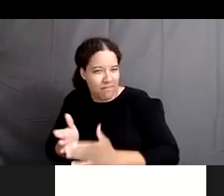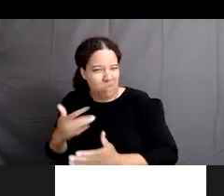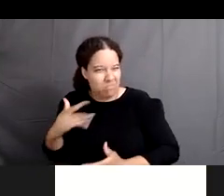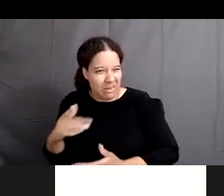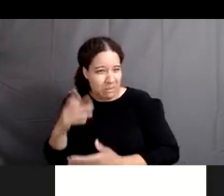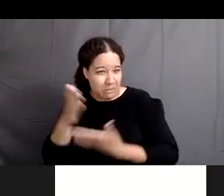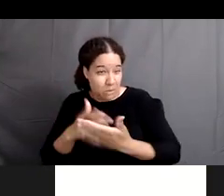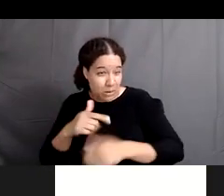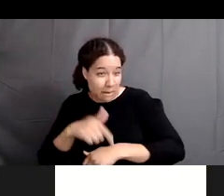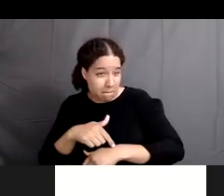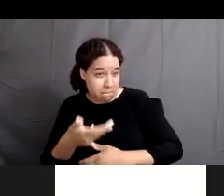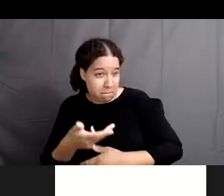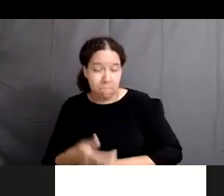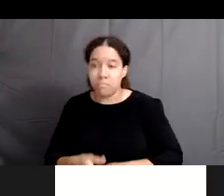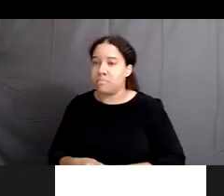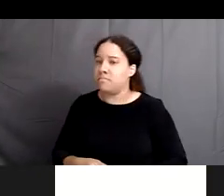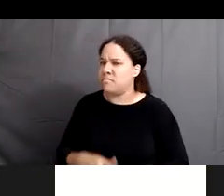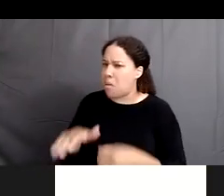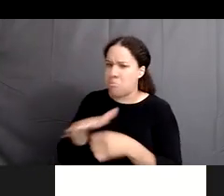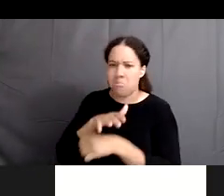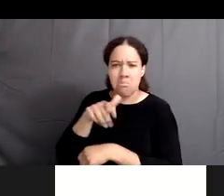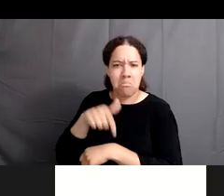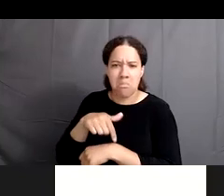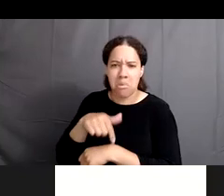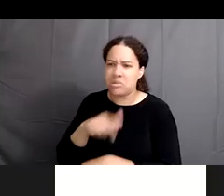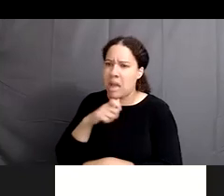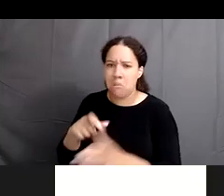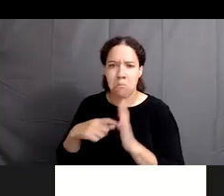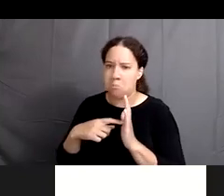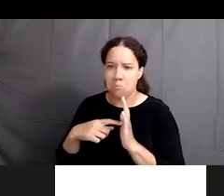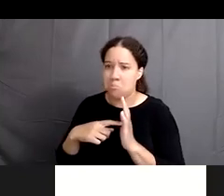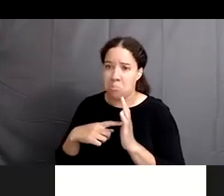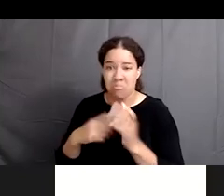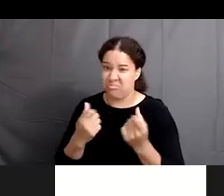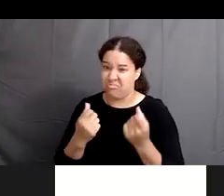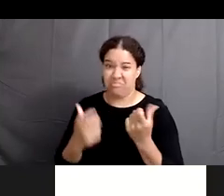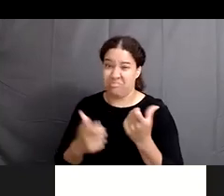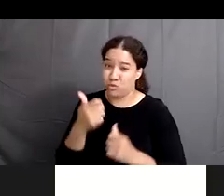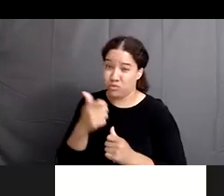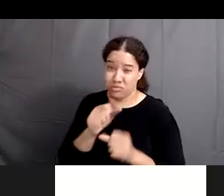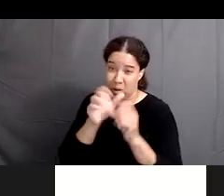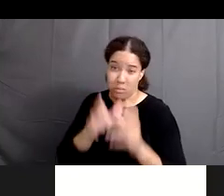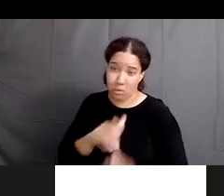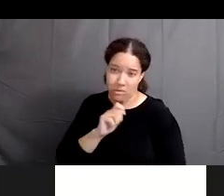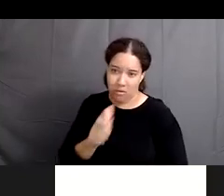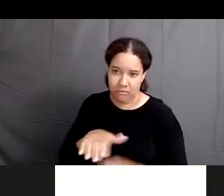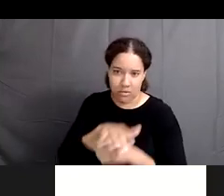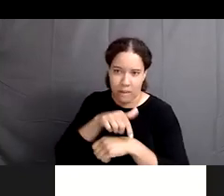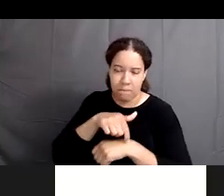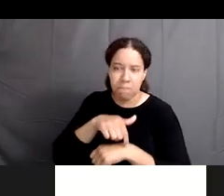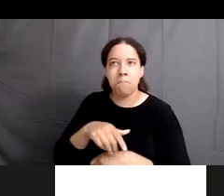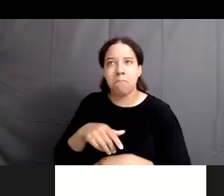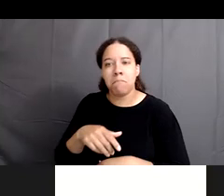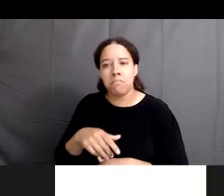that. No, you do not have to be. Most of our employees aren't full-time. So I would